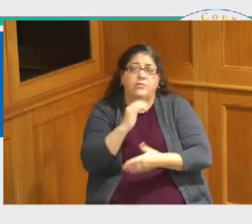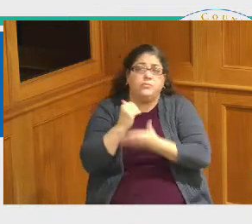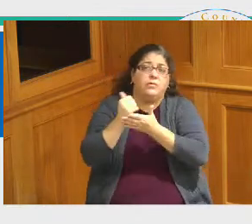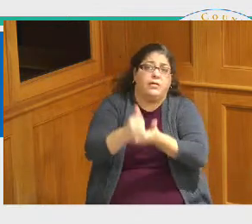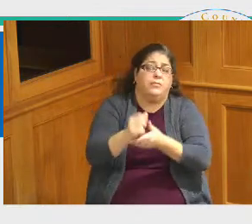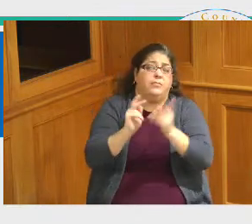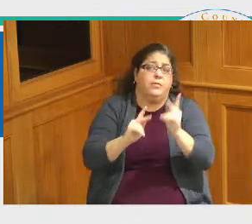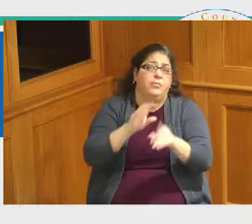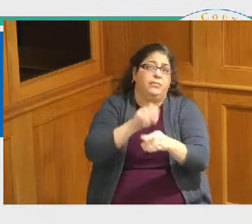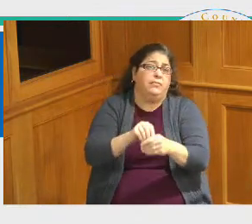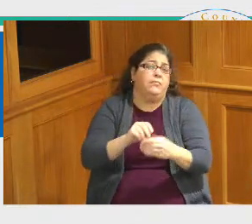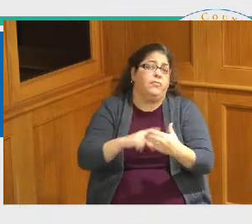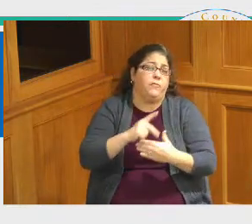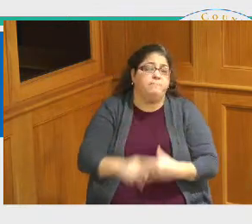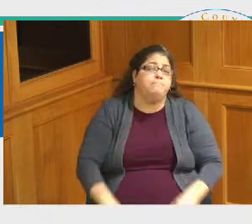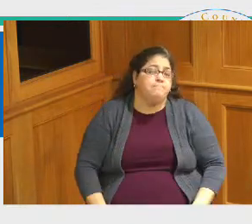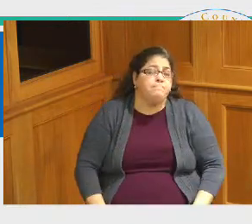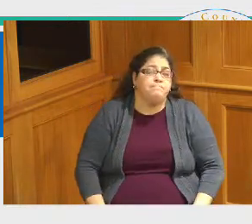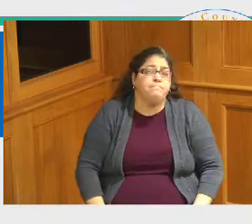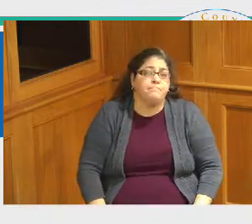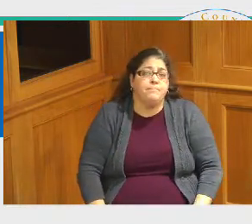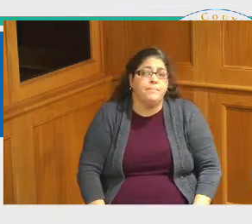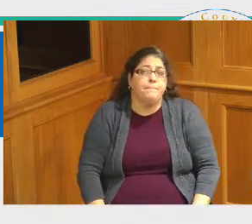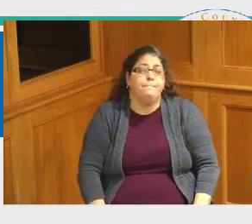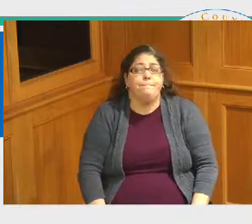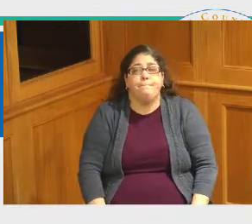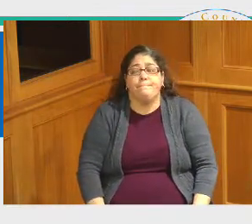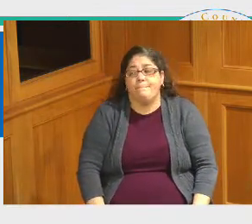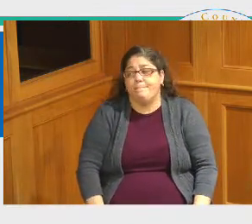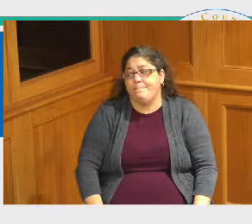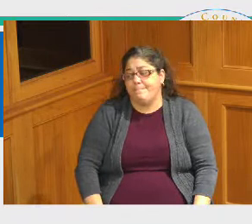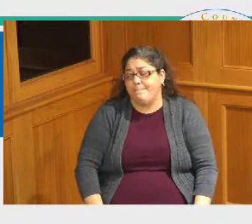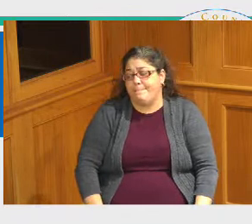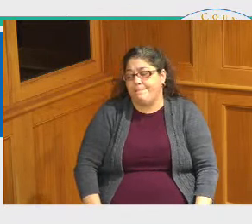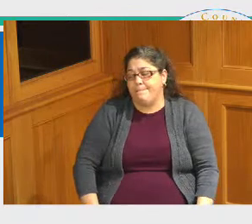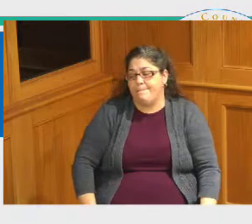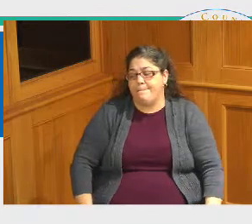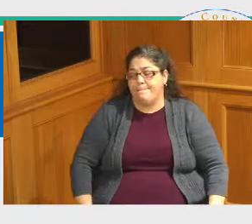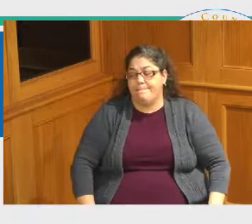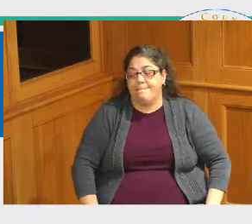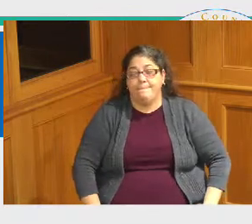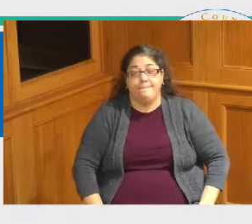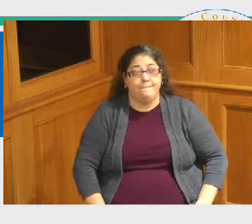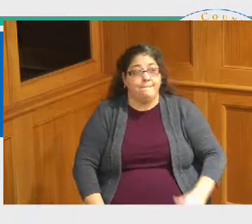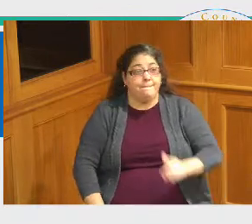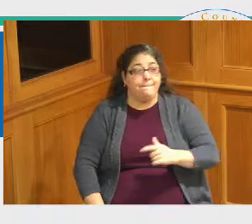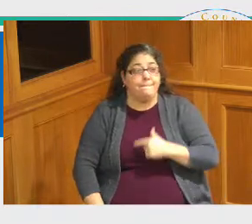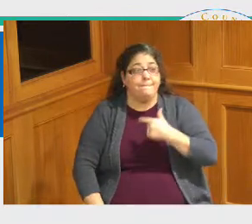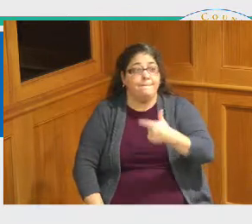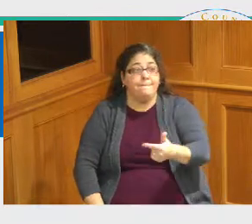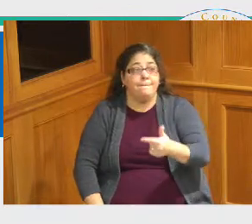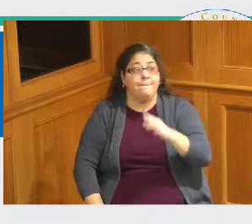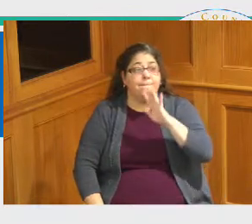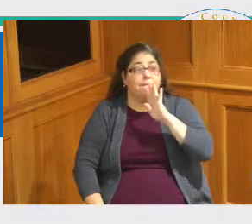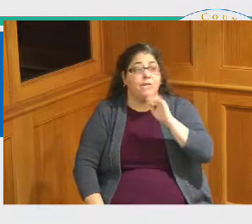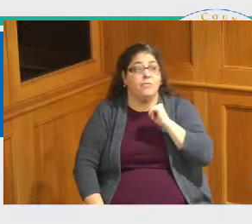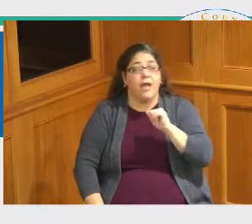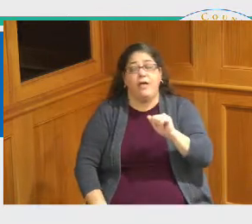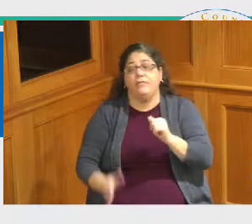that are in the program. So go back to Sarah here on efficiency and